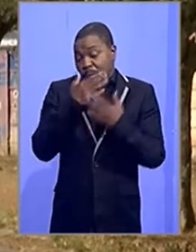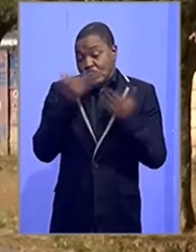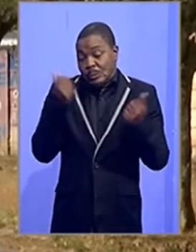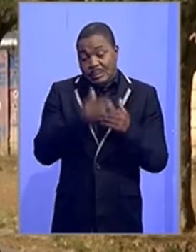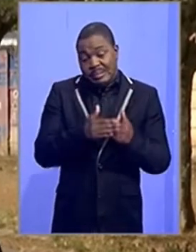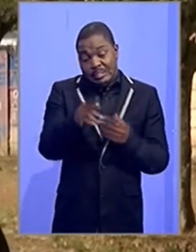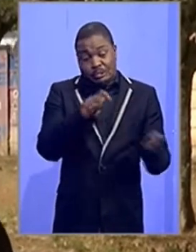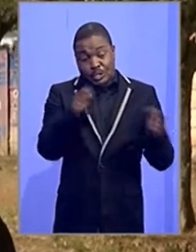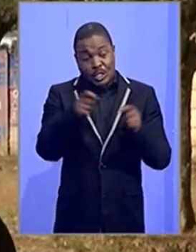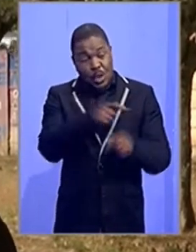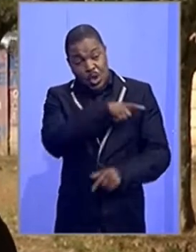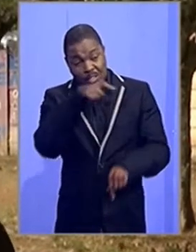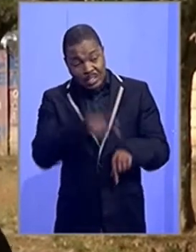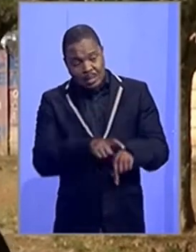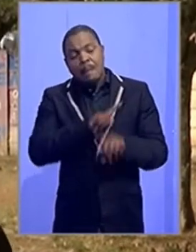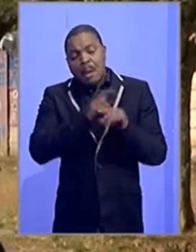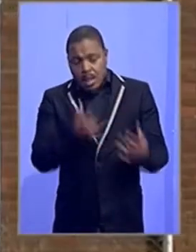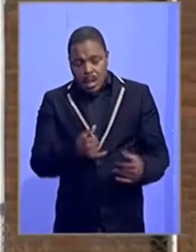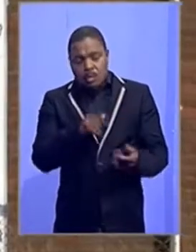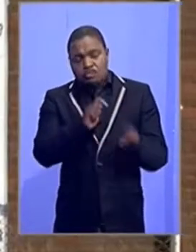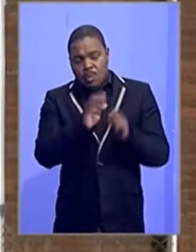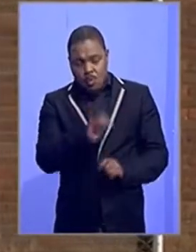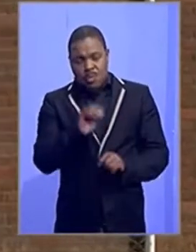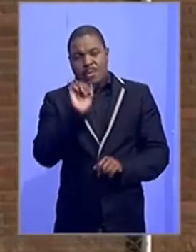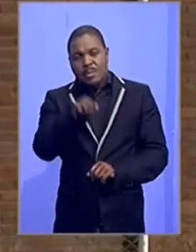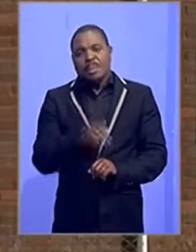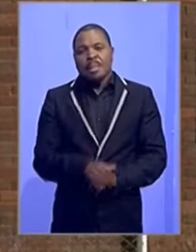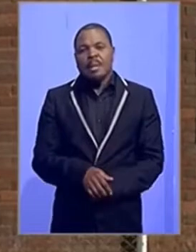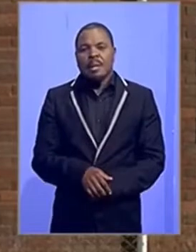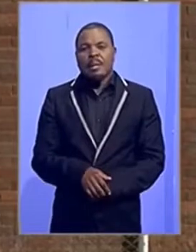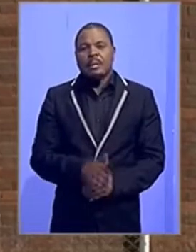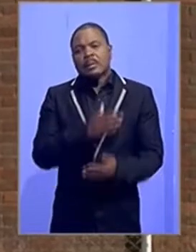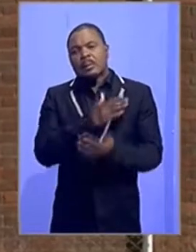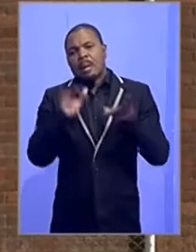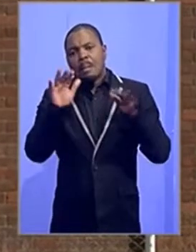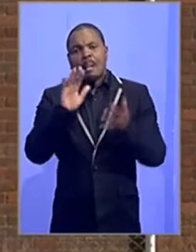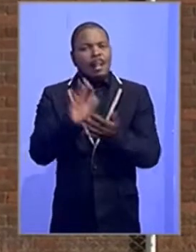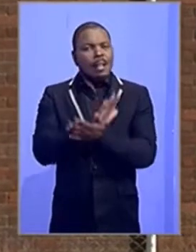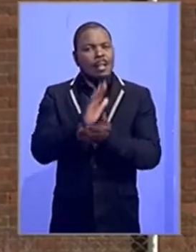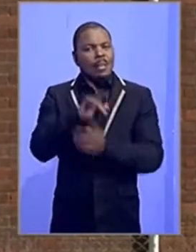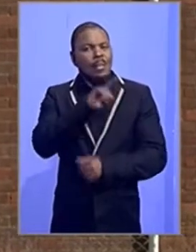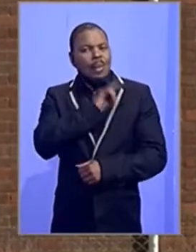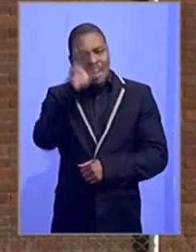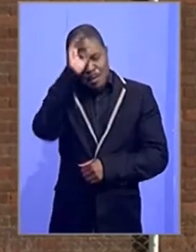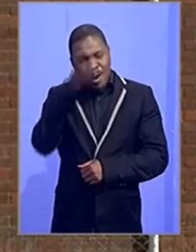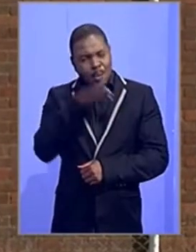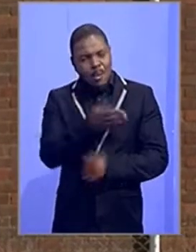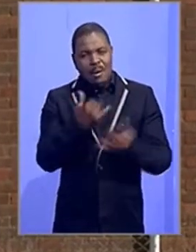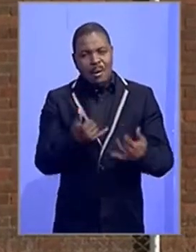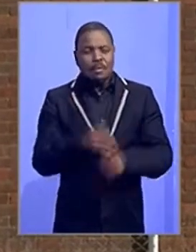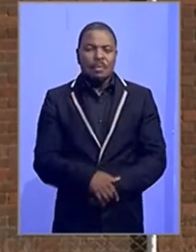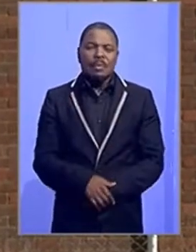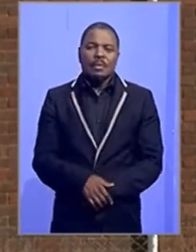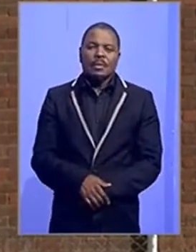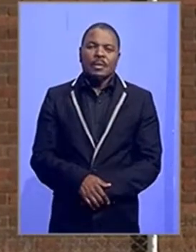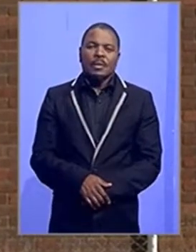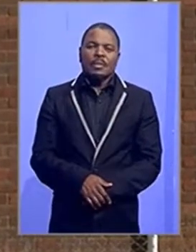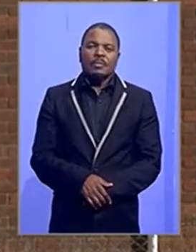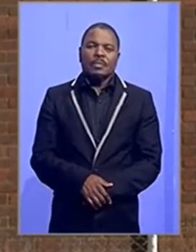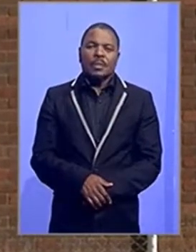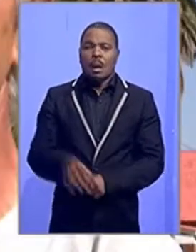change for long, but there's change for now, at least. Le fa go le yalo, bangwe ba itumelela go nna teng ga sepodisi. After